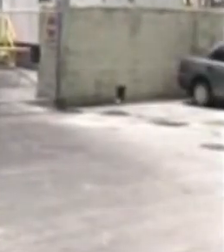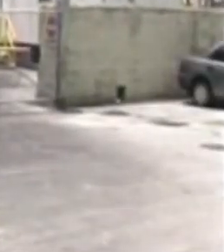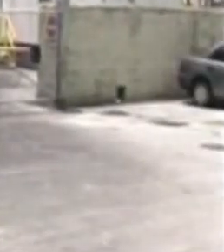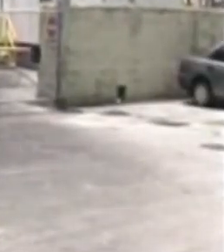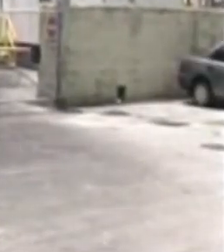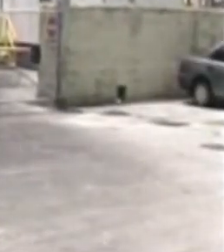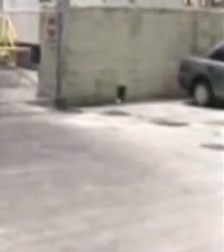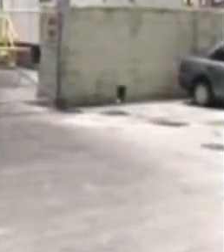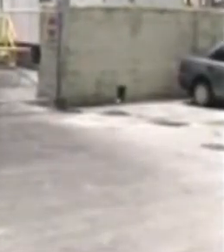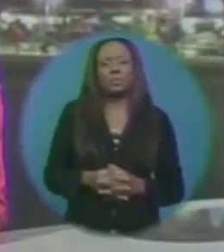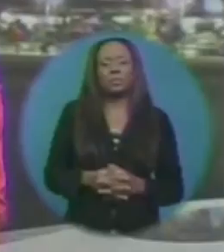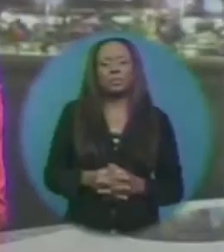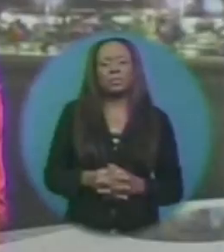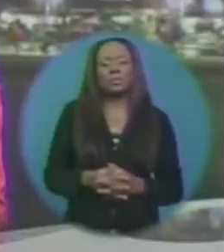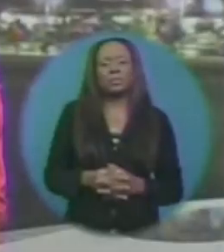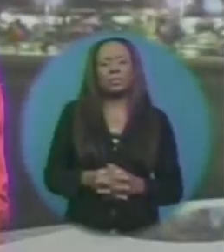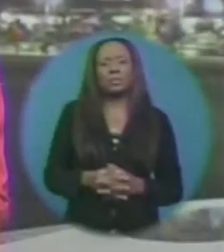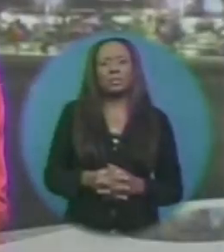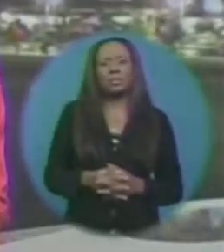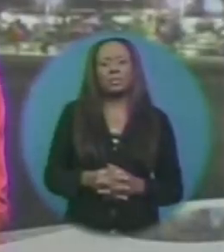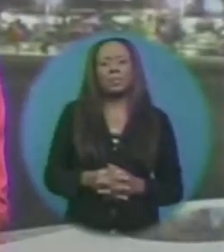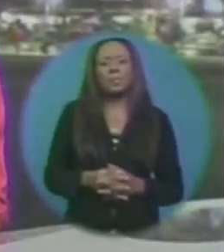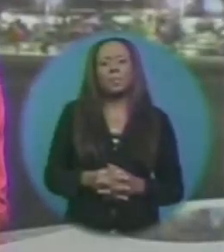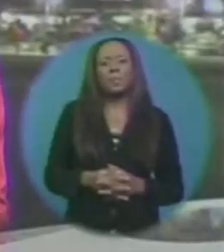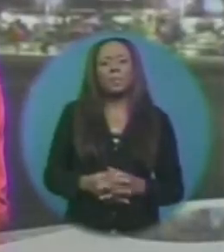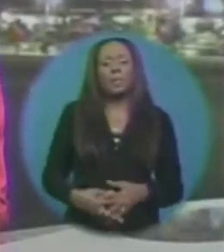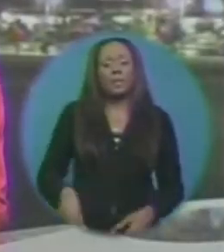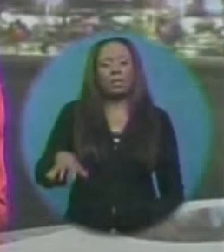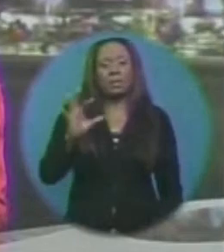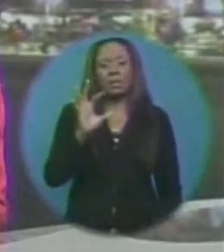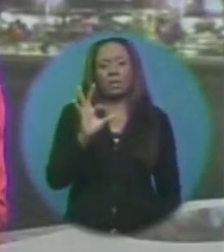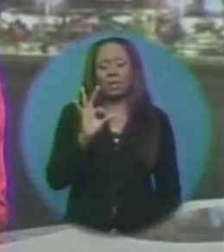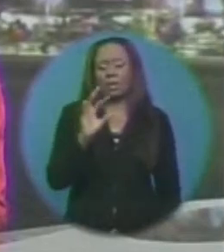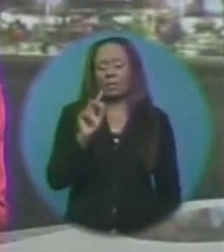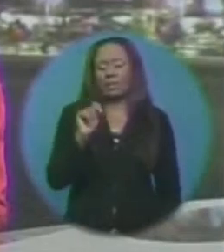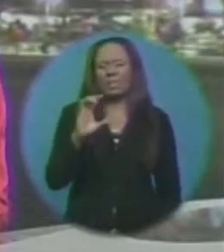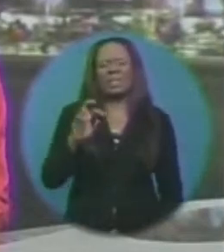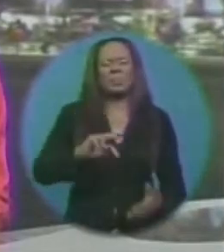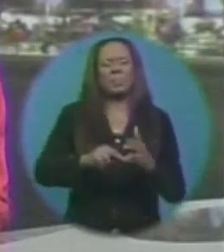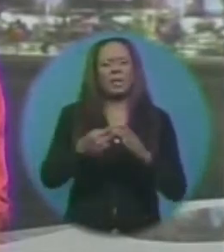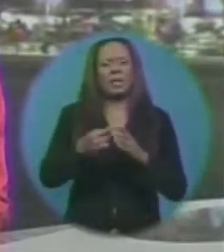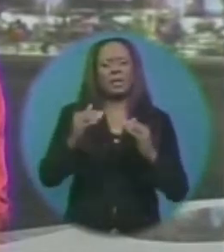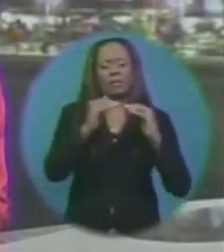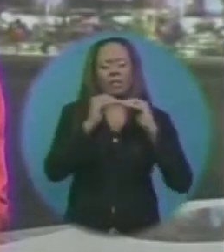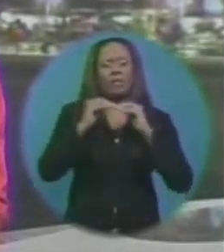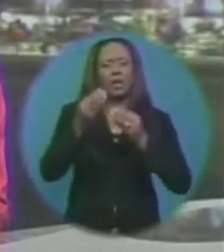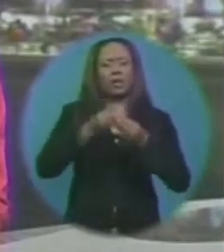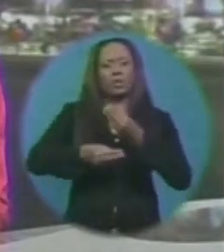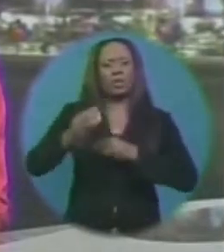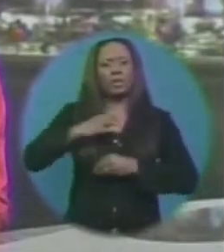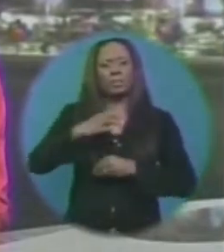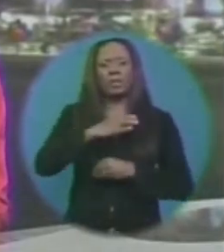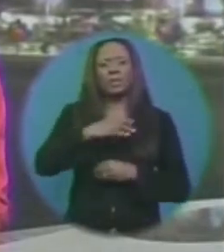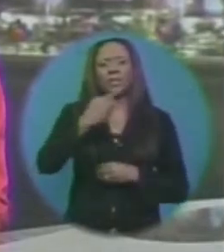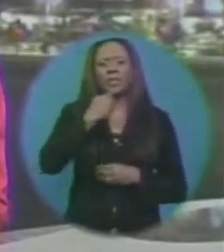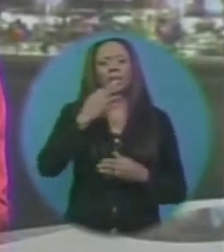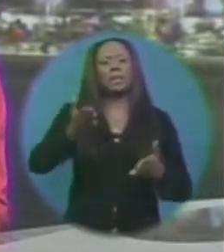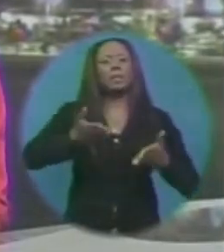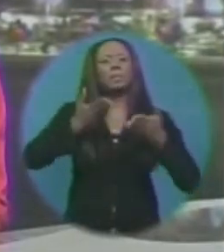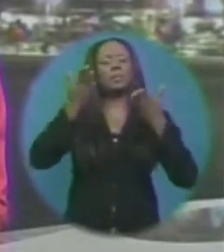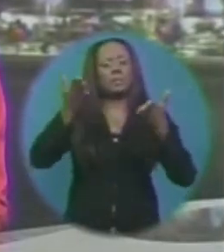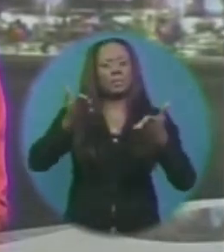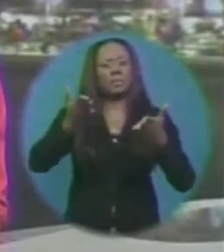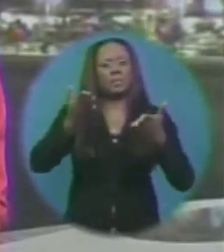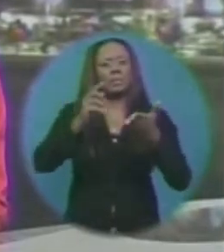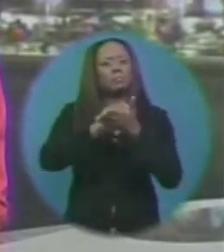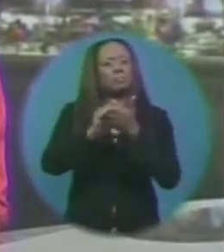acquisition of the BNTCL by Sol, given the present terms of the agreement. The FTC determined that the proposal in its